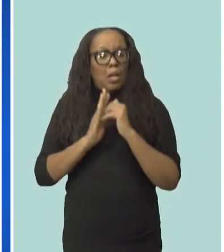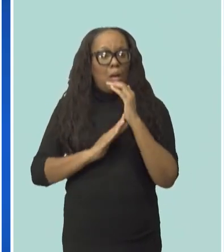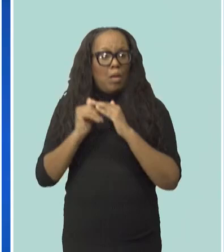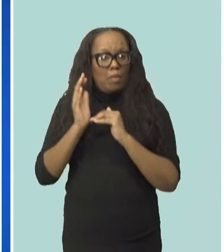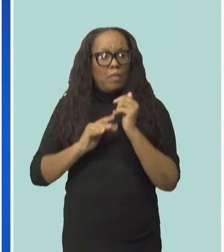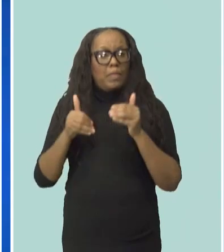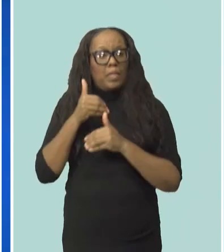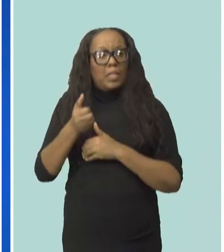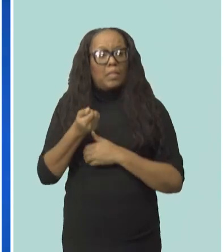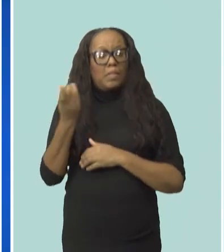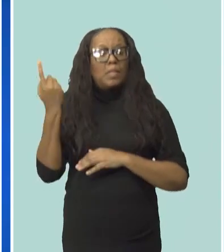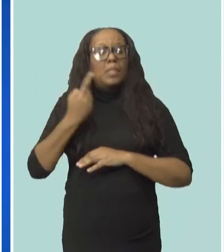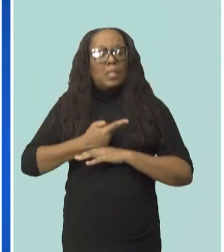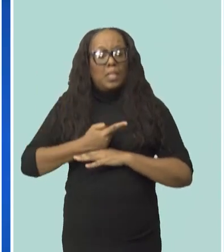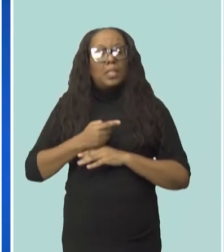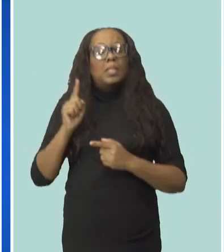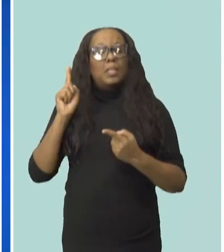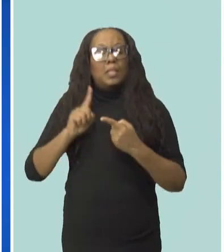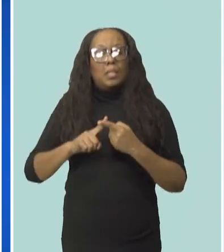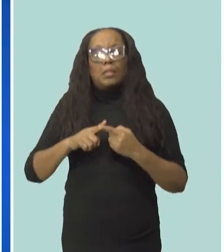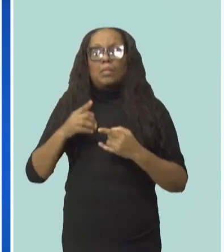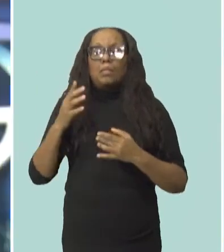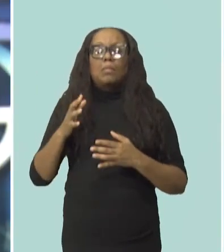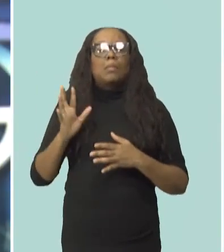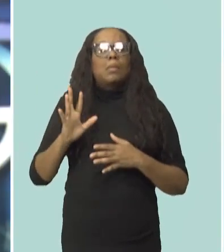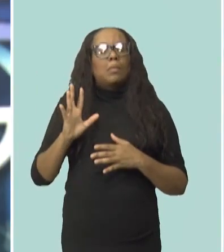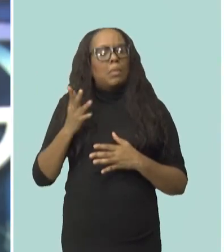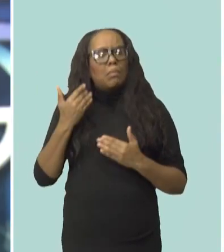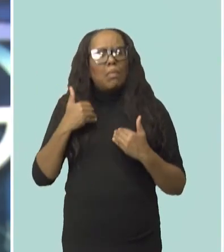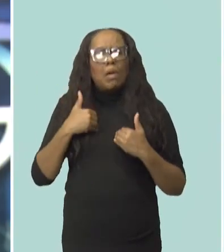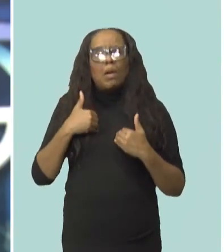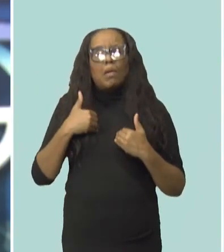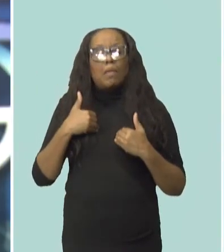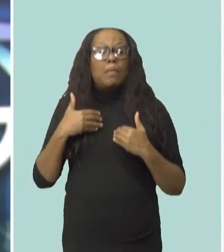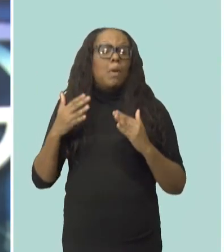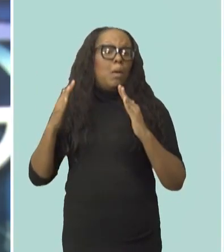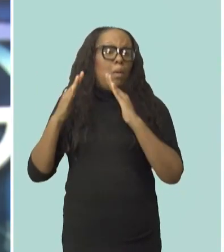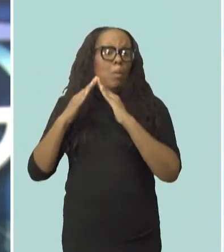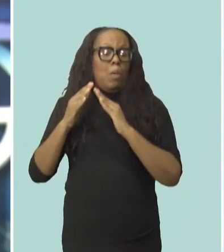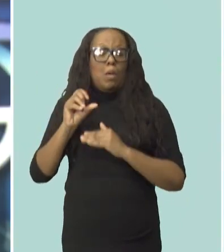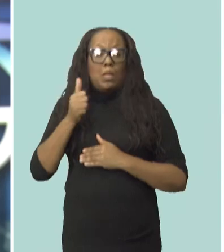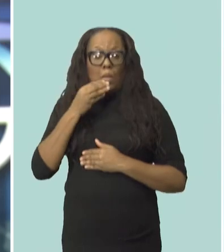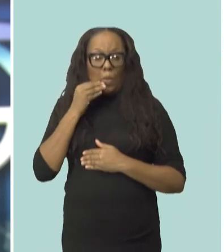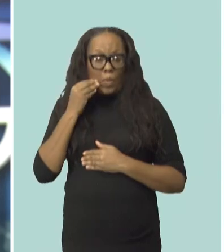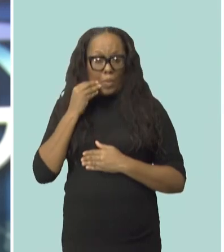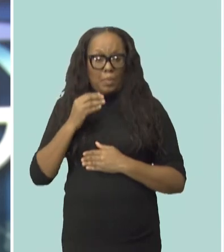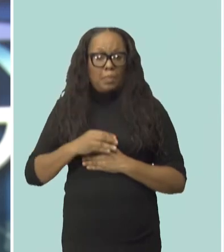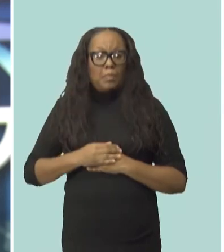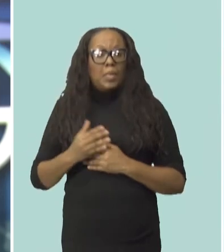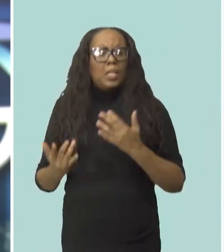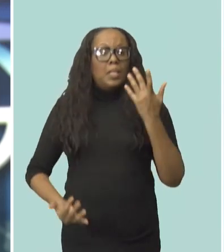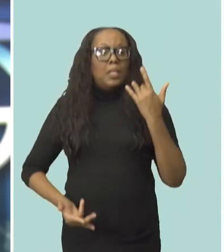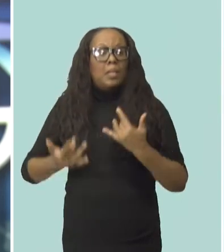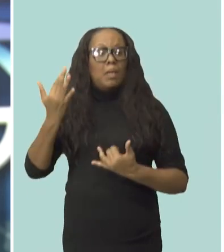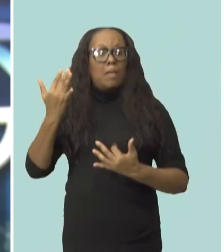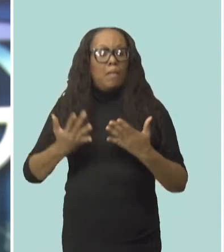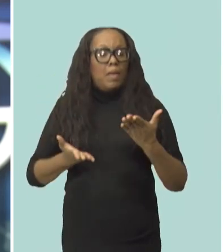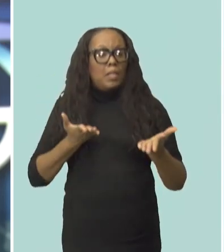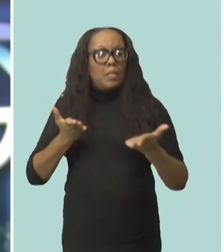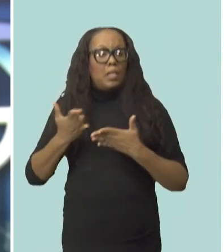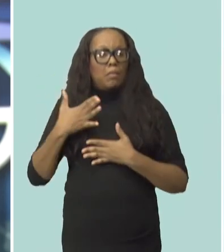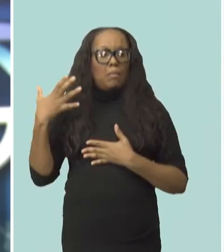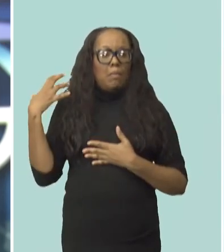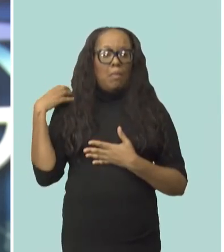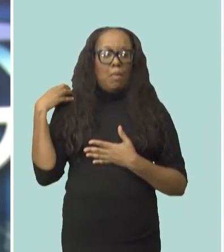until we can get more permanent solutions. The Barbados Fire Services Divisional Officer in charge of the Central